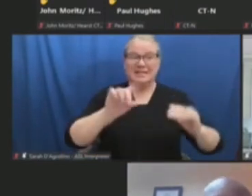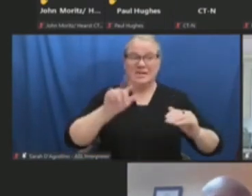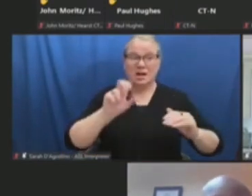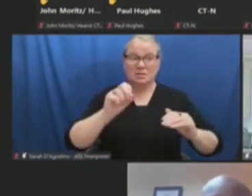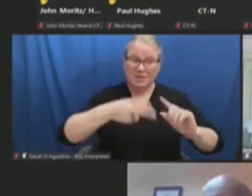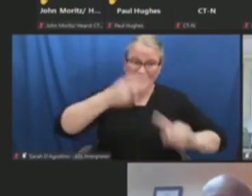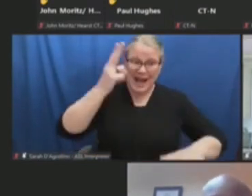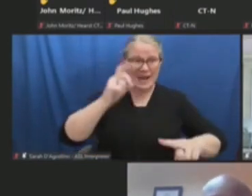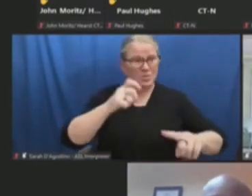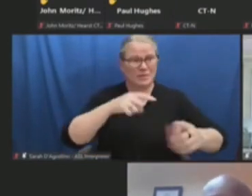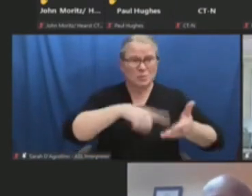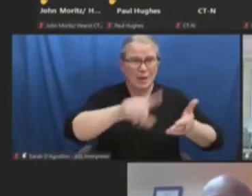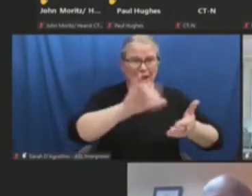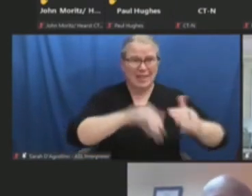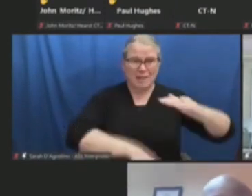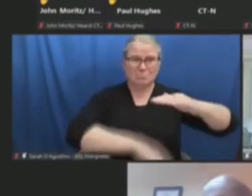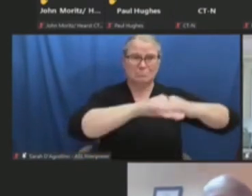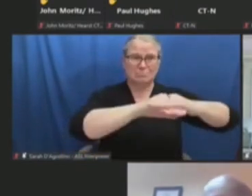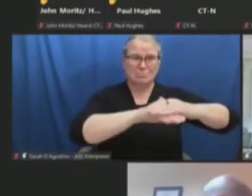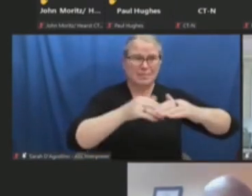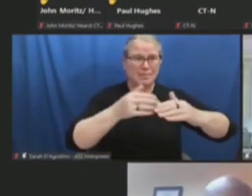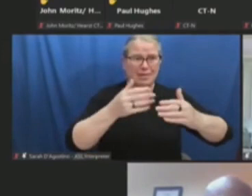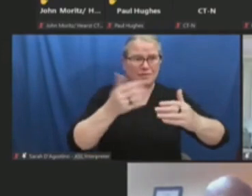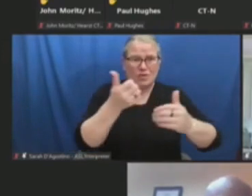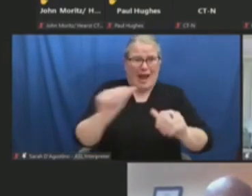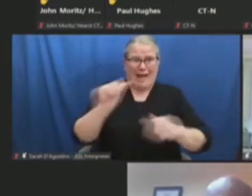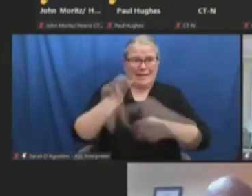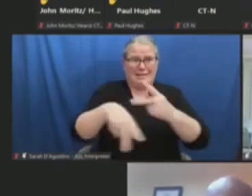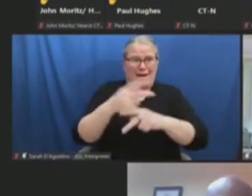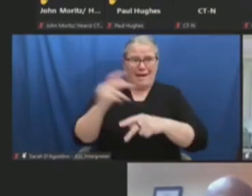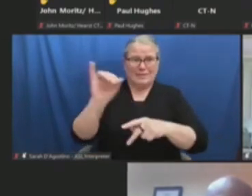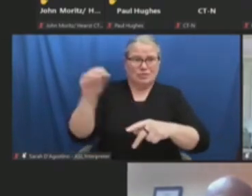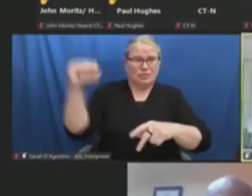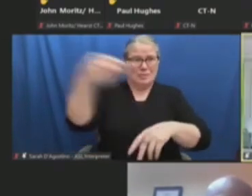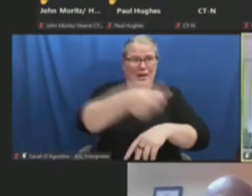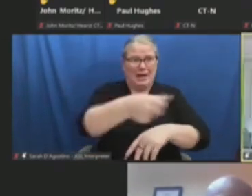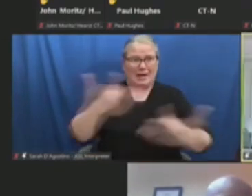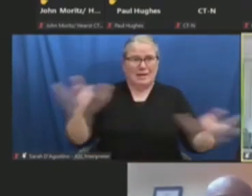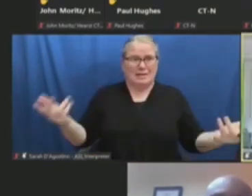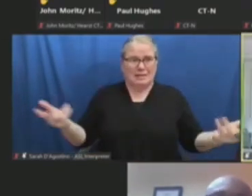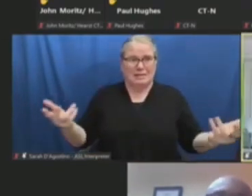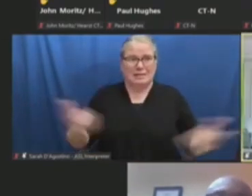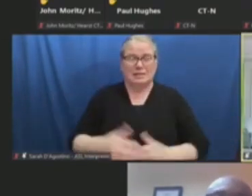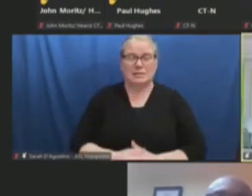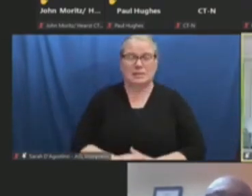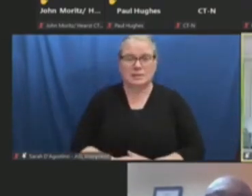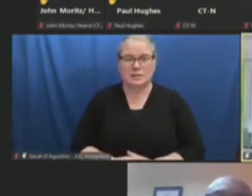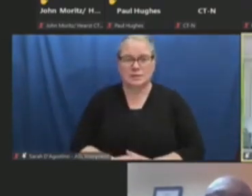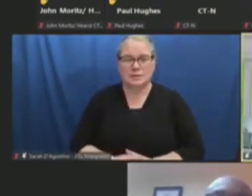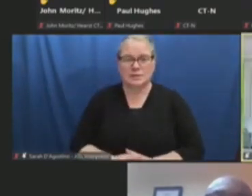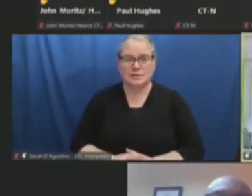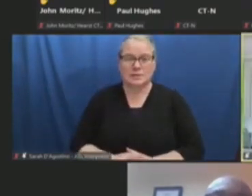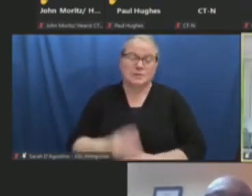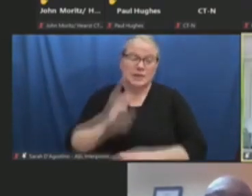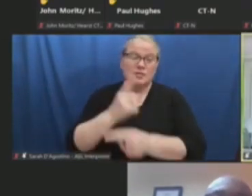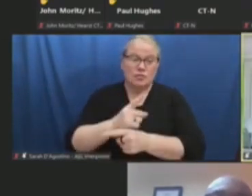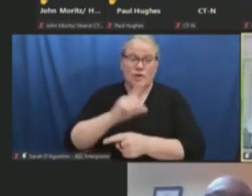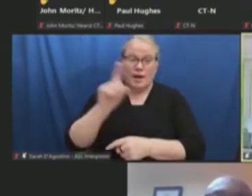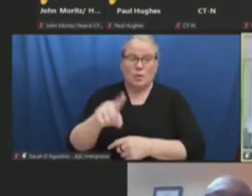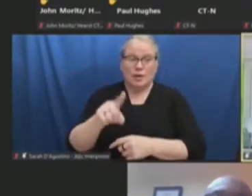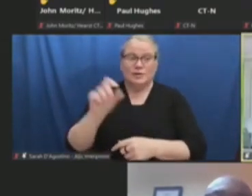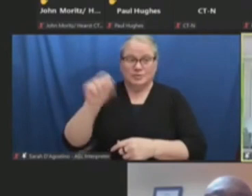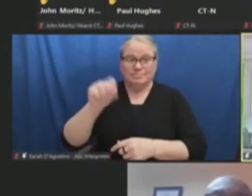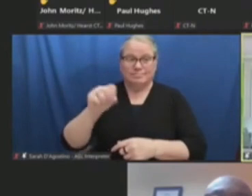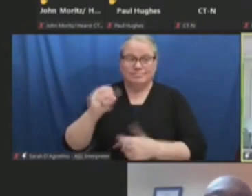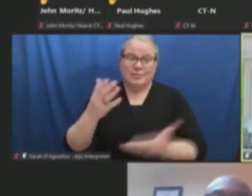to even get any to even get any like medical coverage. Yeah, Brian, that's the right question, and